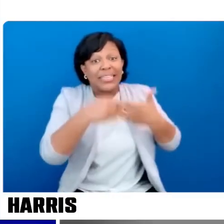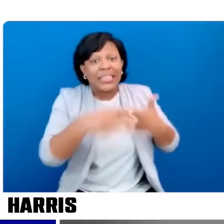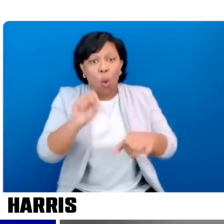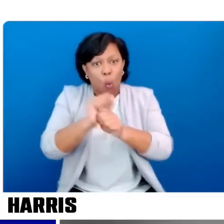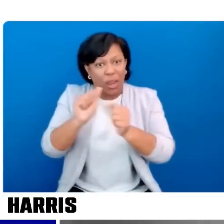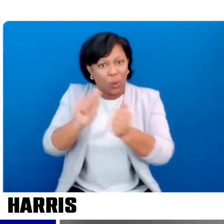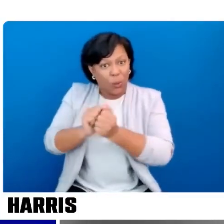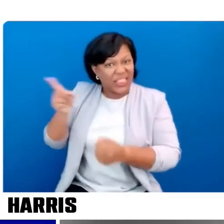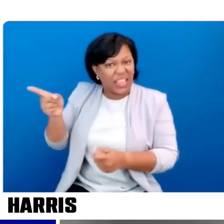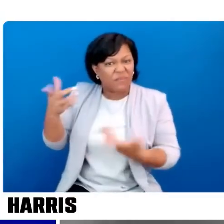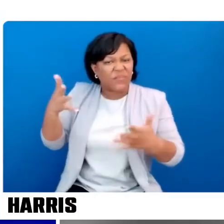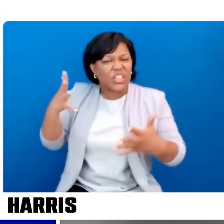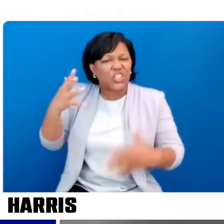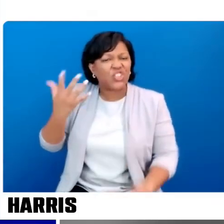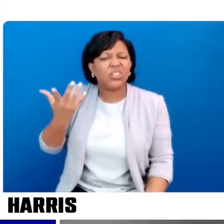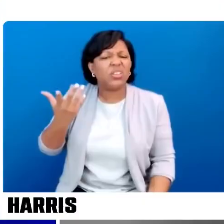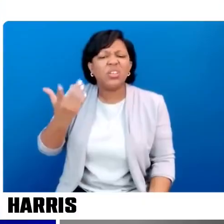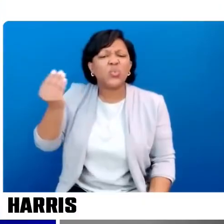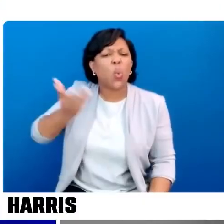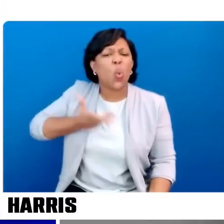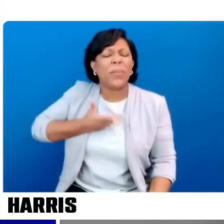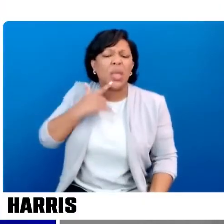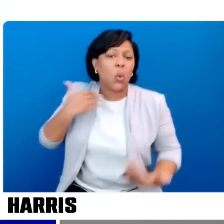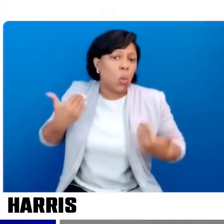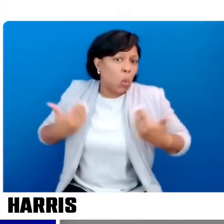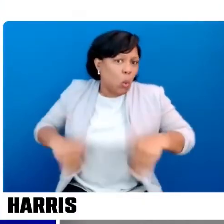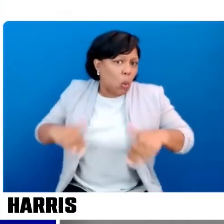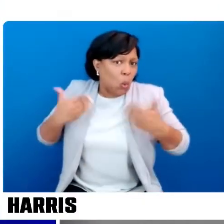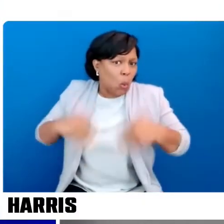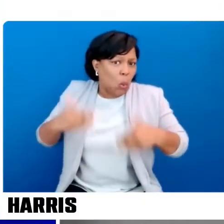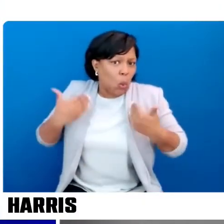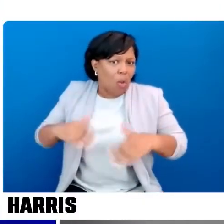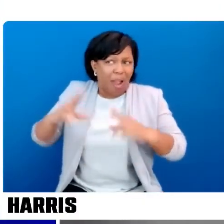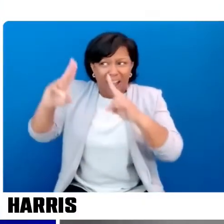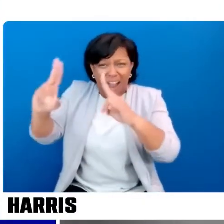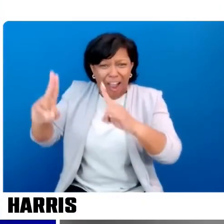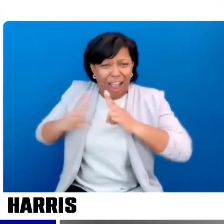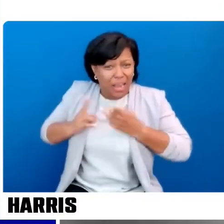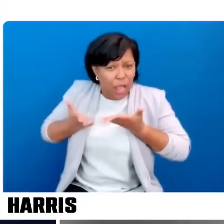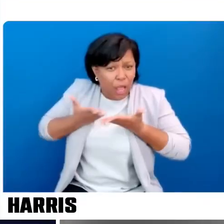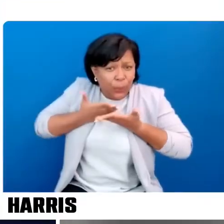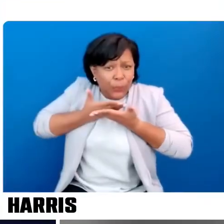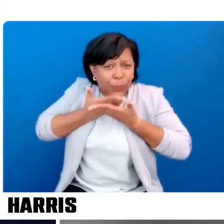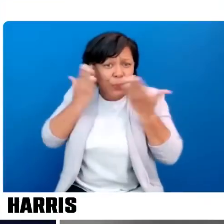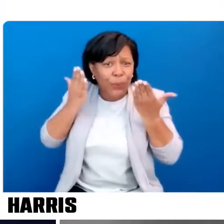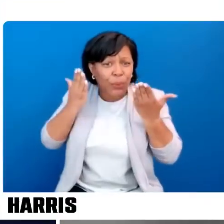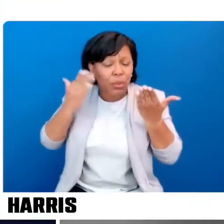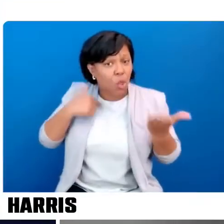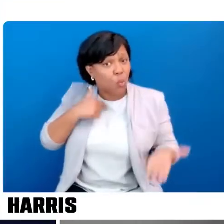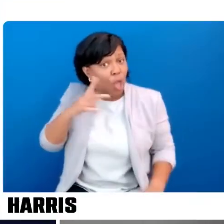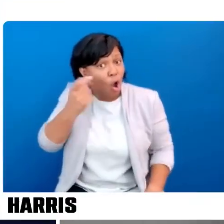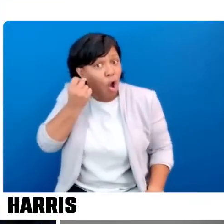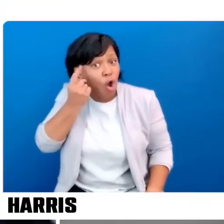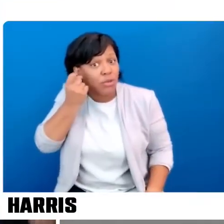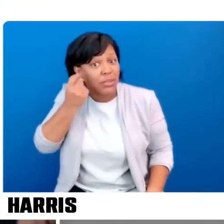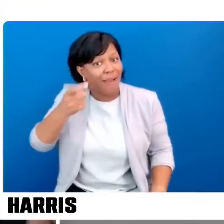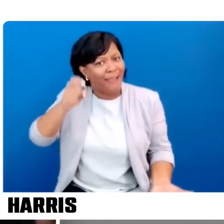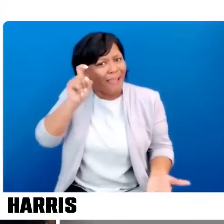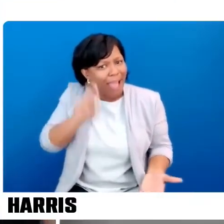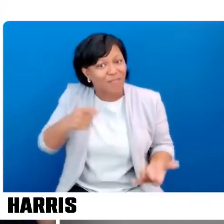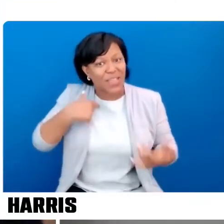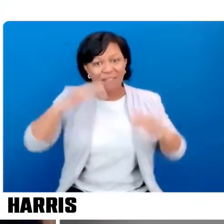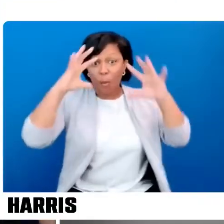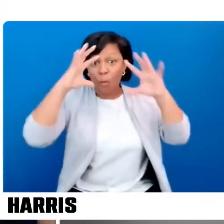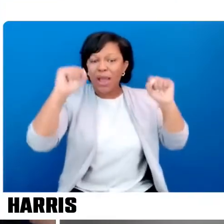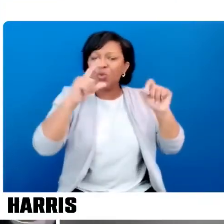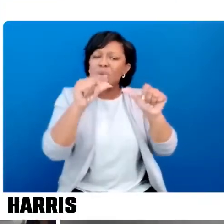disgrace. That is why we understand that we have to have a president who is not consistently weak and wrong